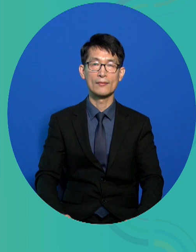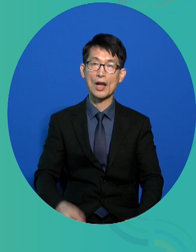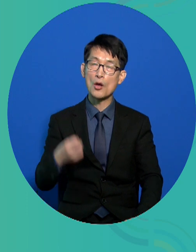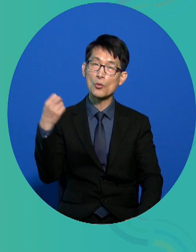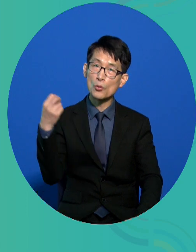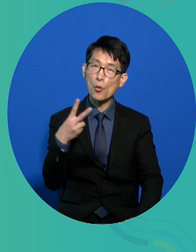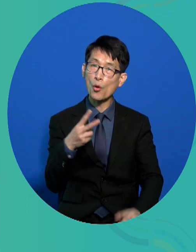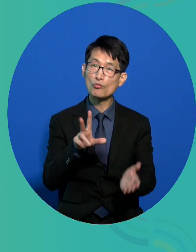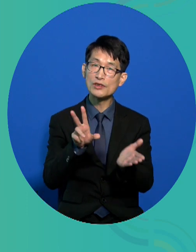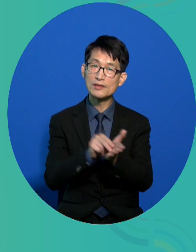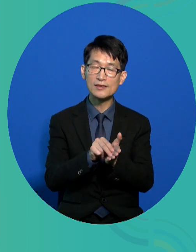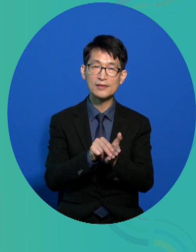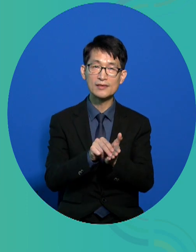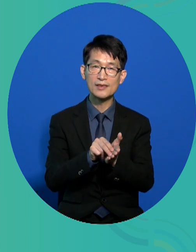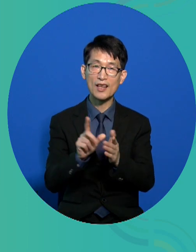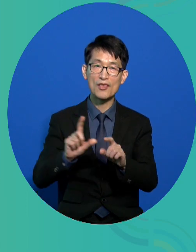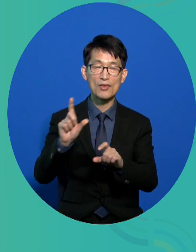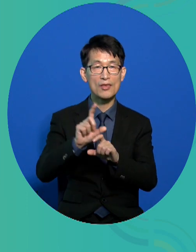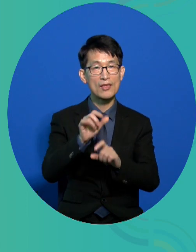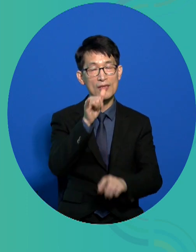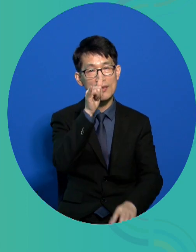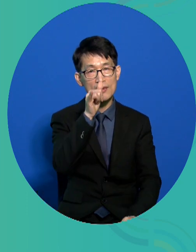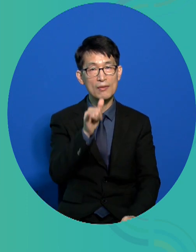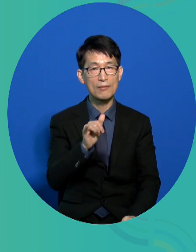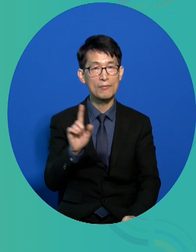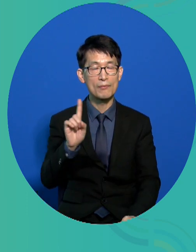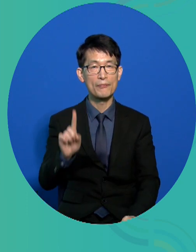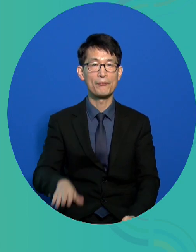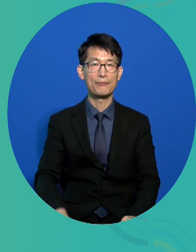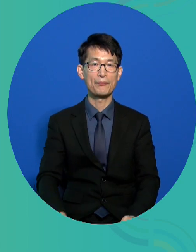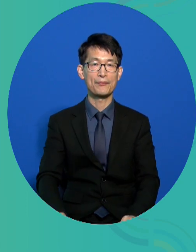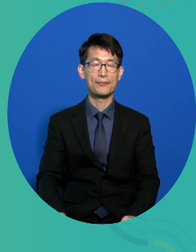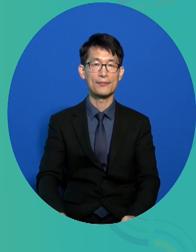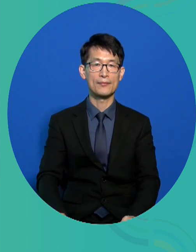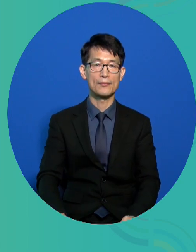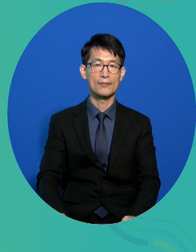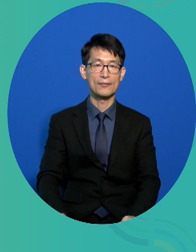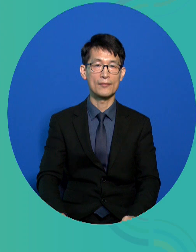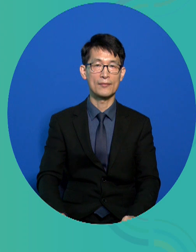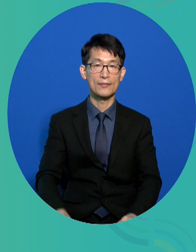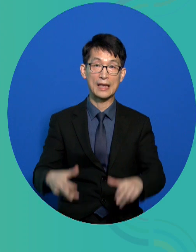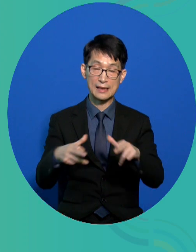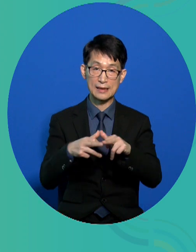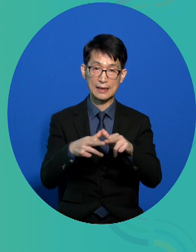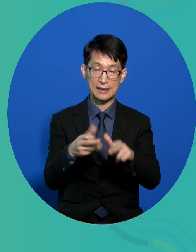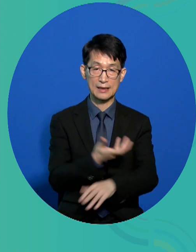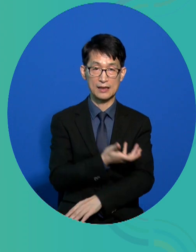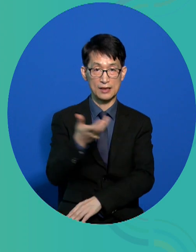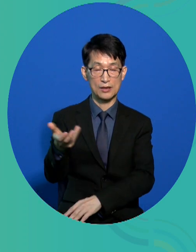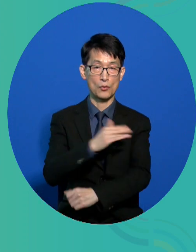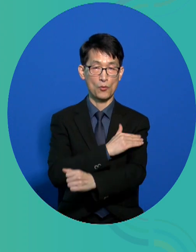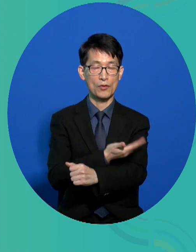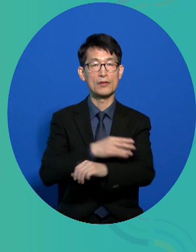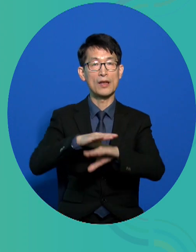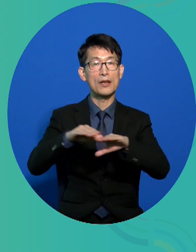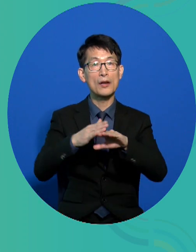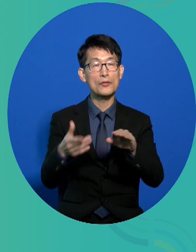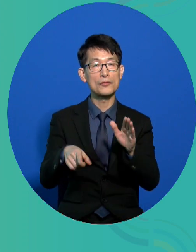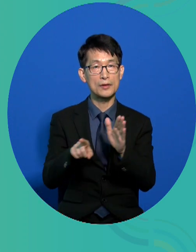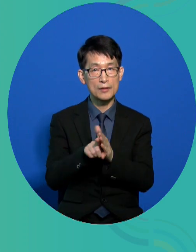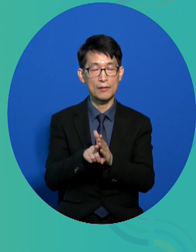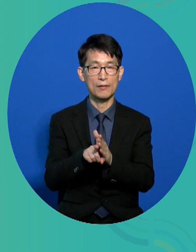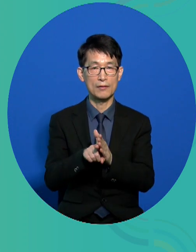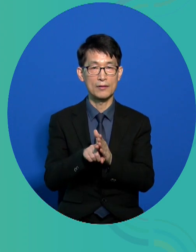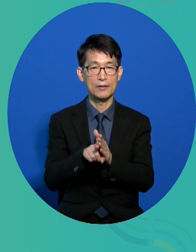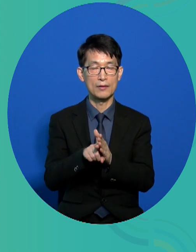And of course, other problems and issues still exist as well. We worked hard to resolve the issue